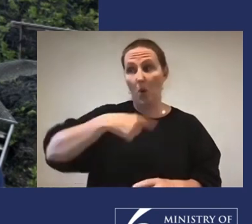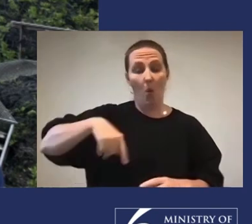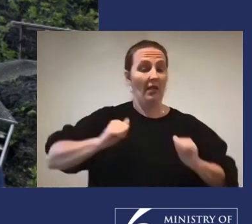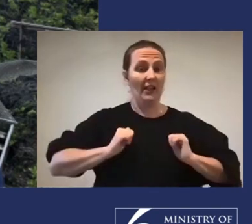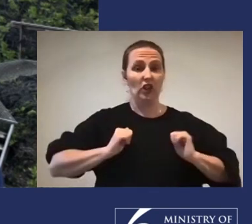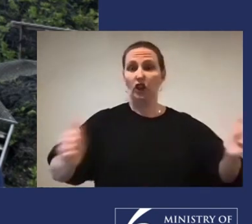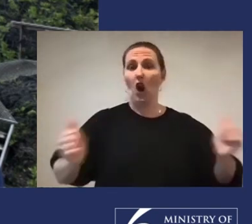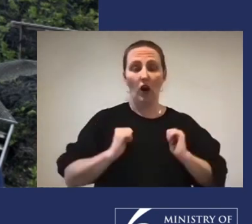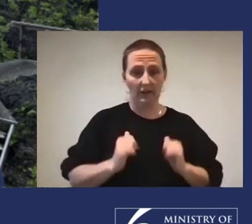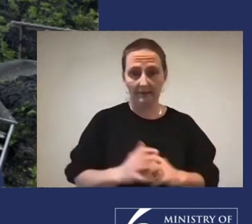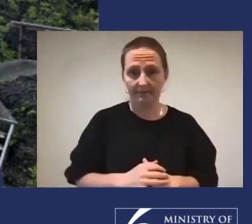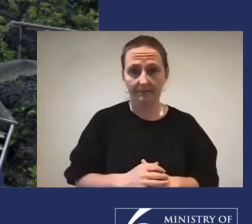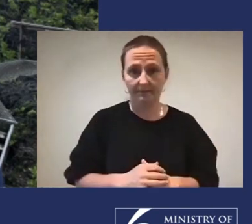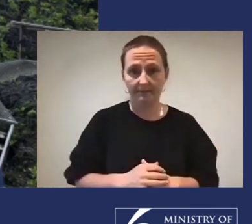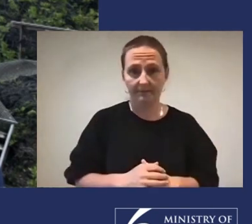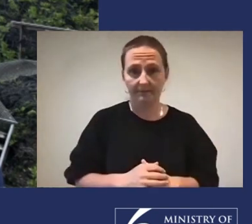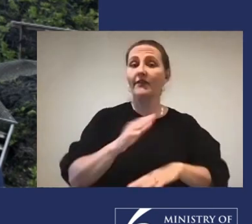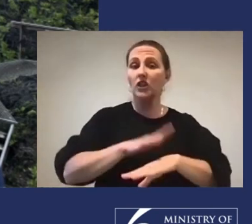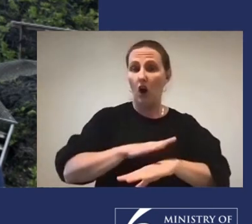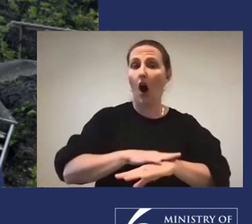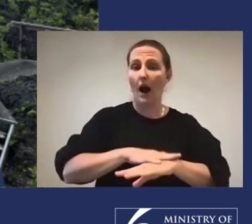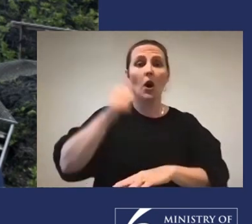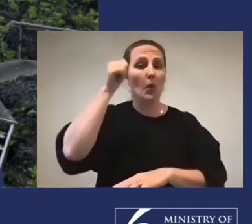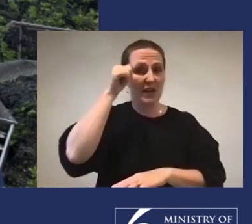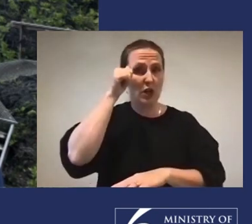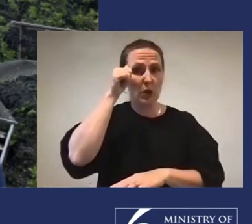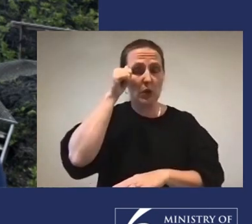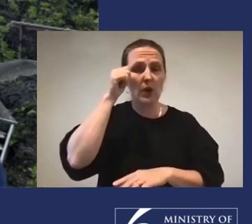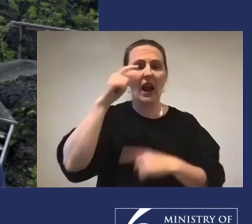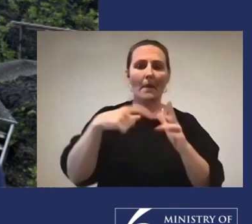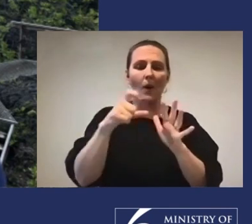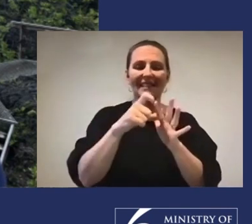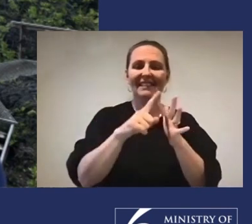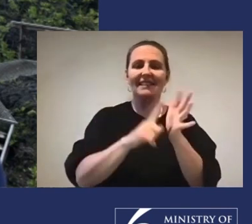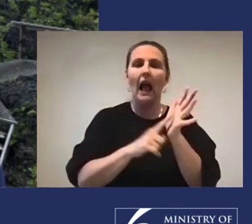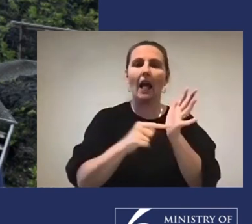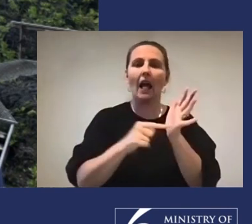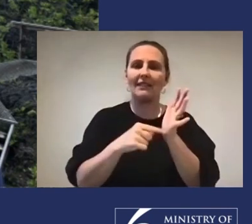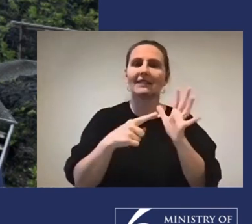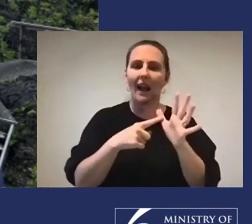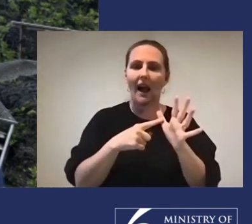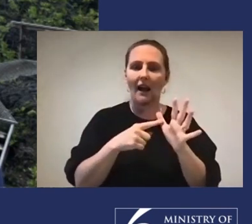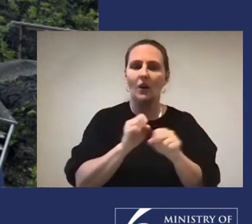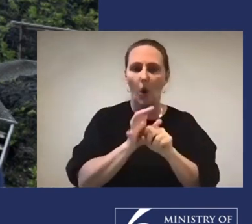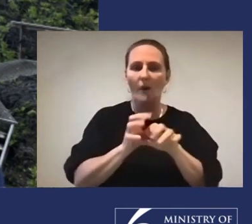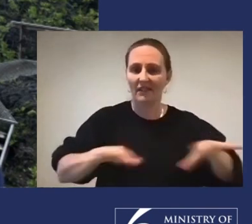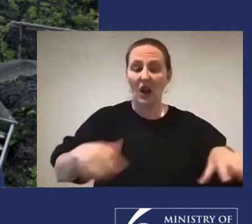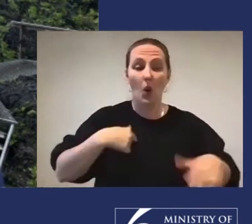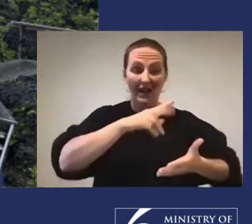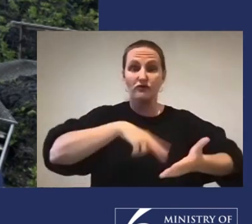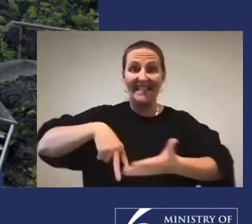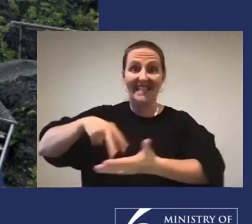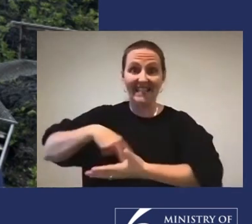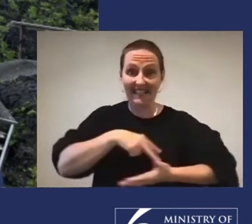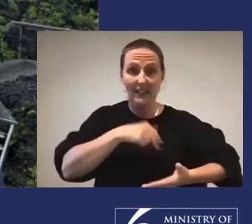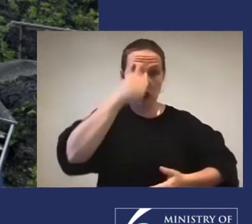we did have time to, we knew about the Delta variant overseas, we were reading up the materials about it, but we didn't expect it to